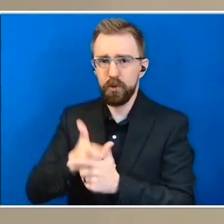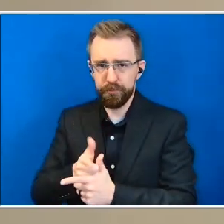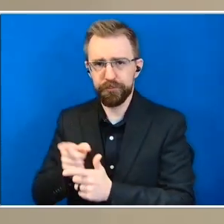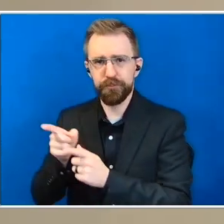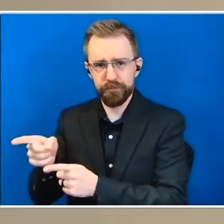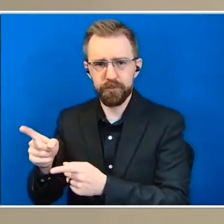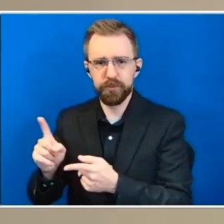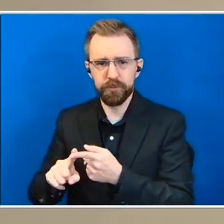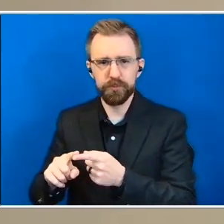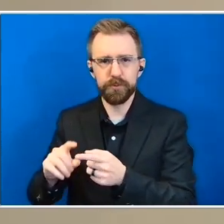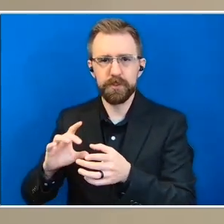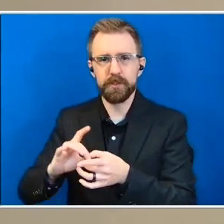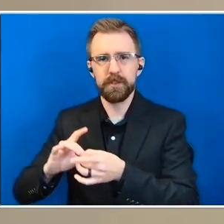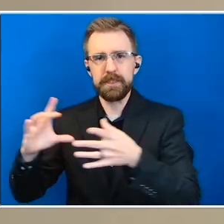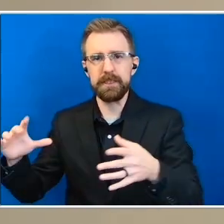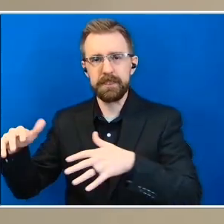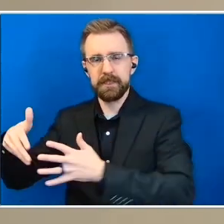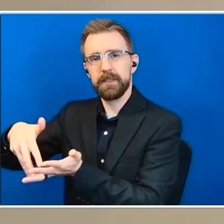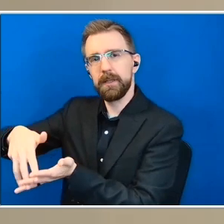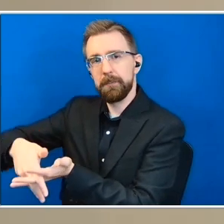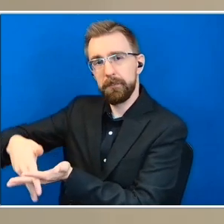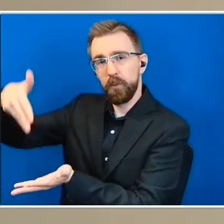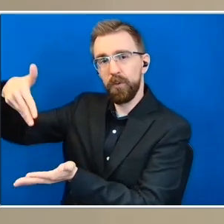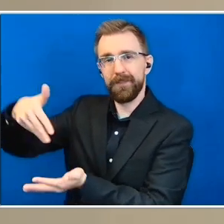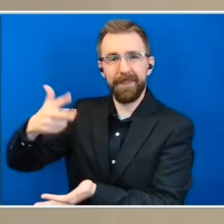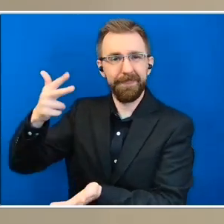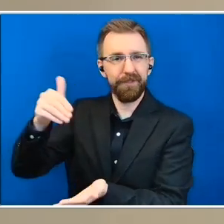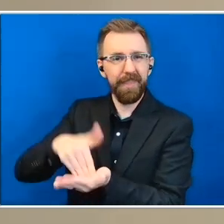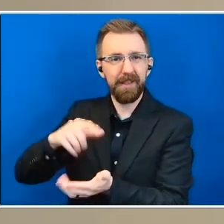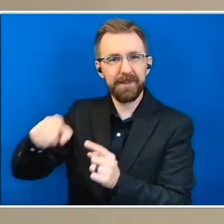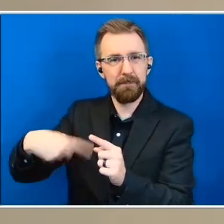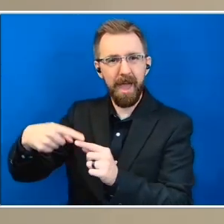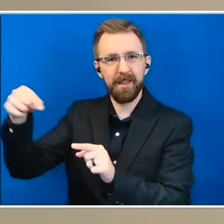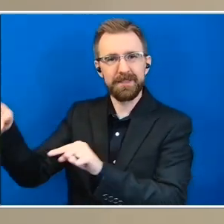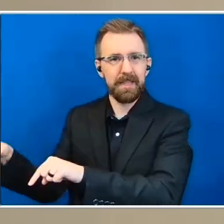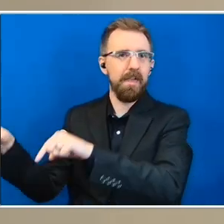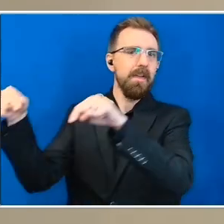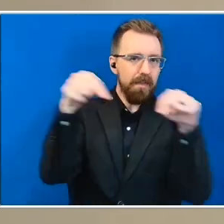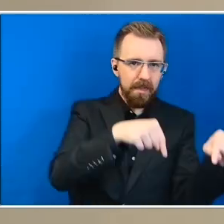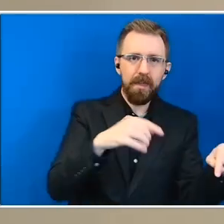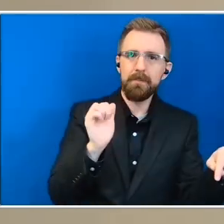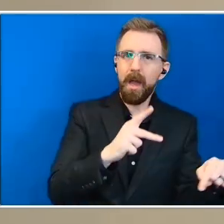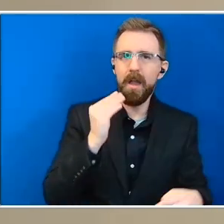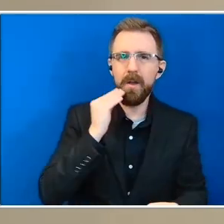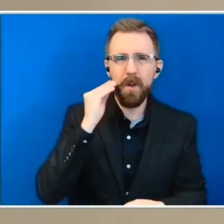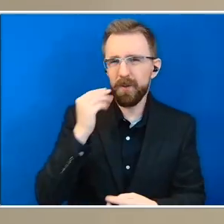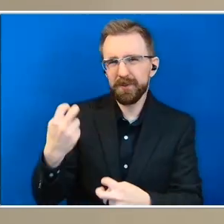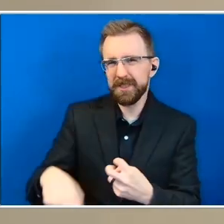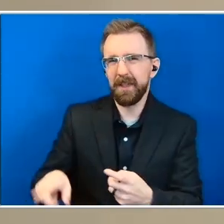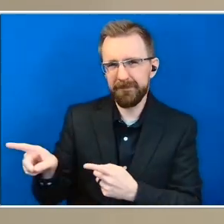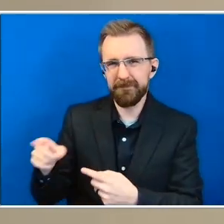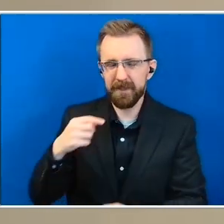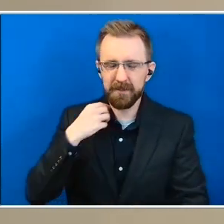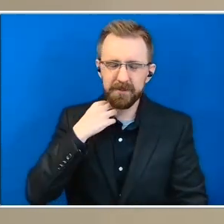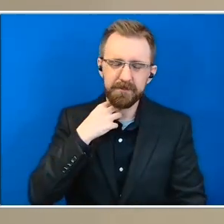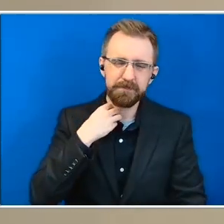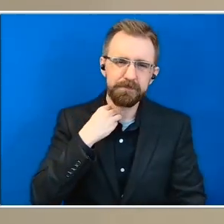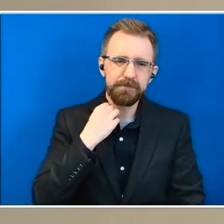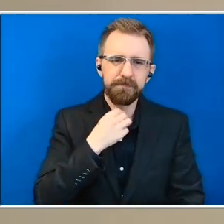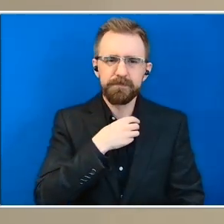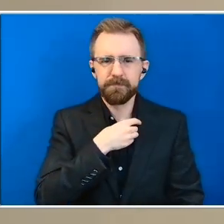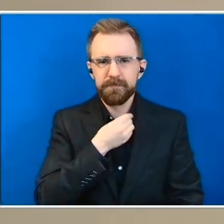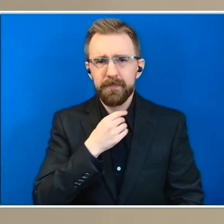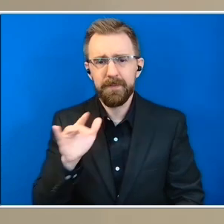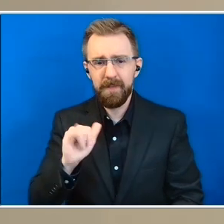away and move 3,000 miles across the country back home. I felt I had an